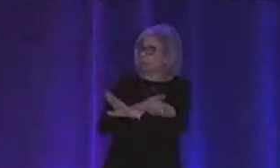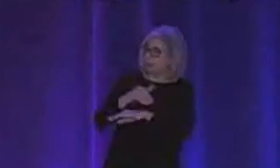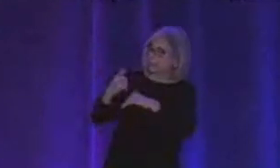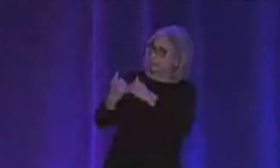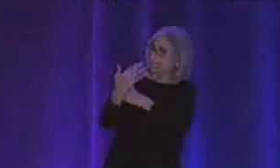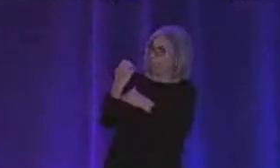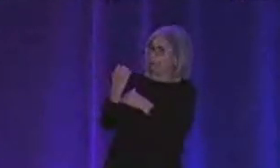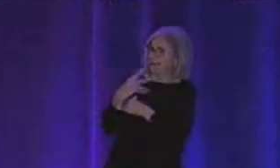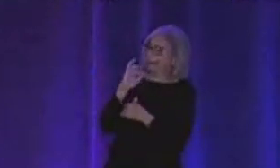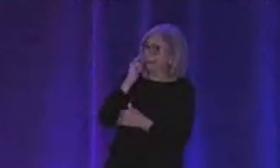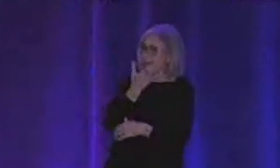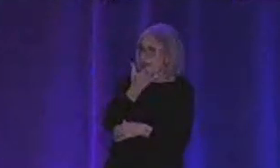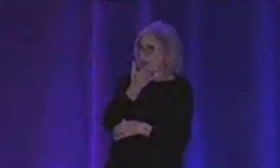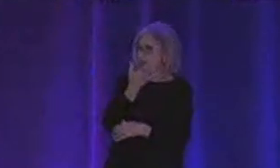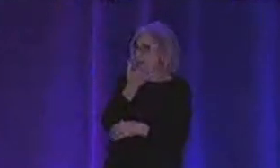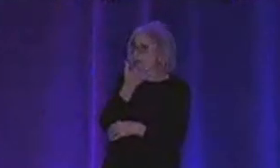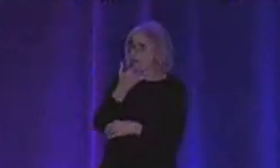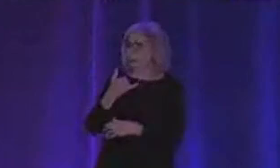back any errors.